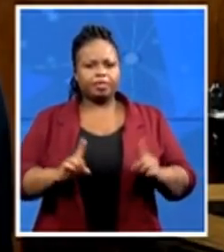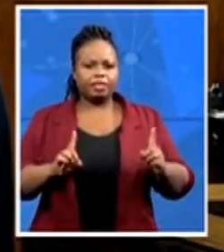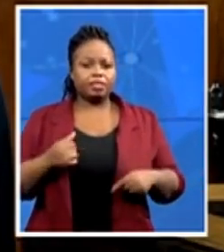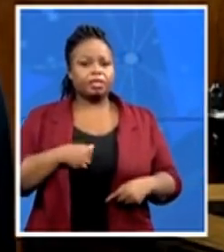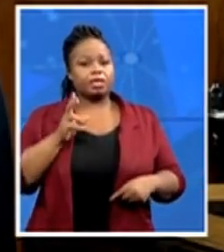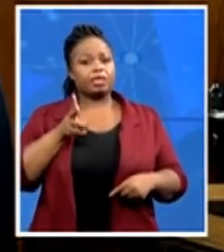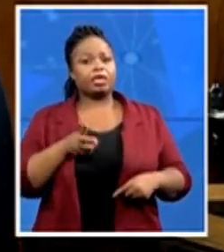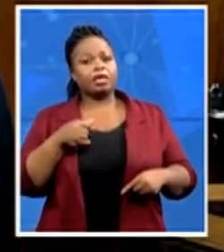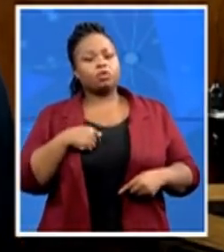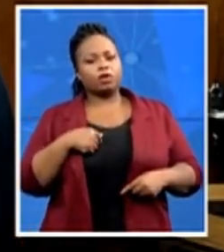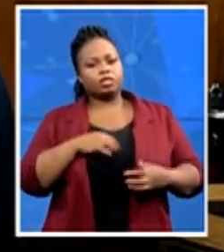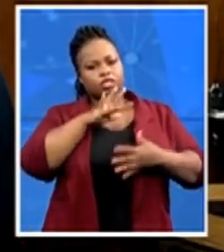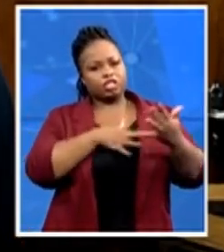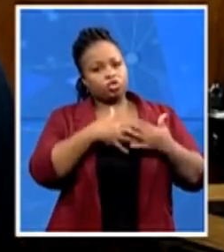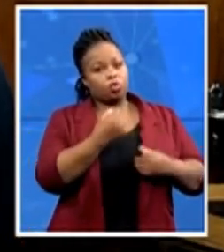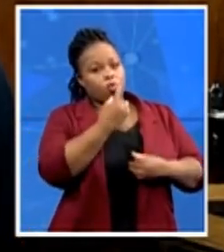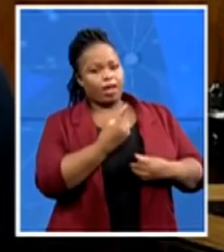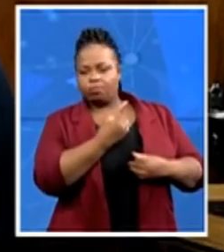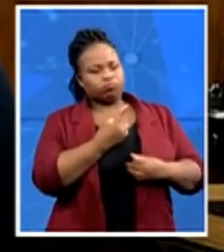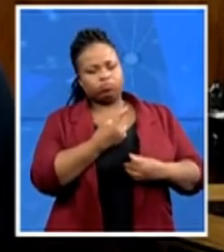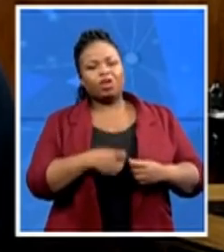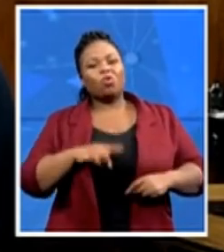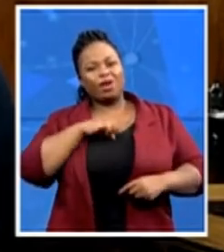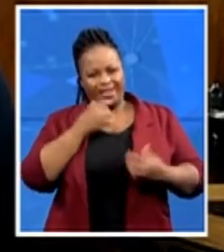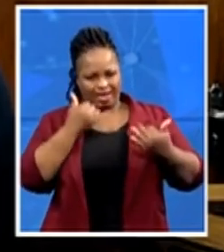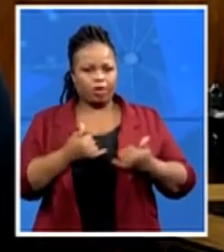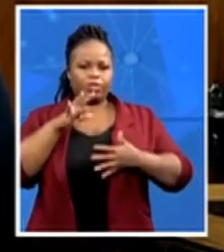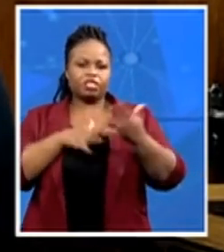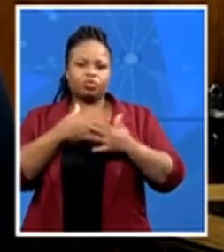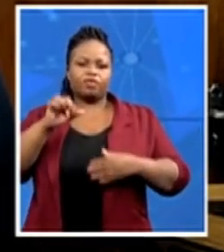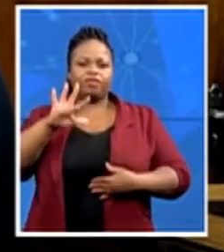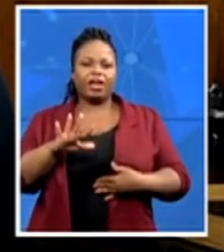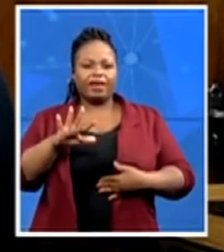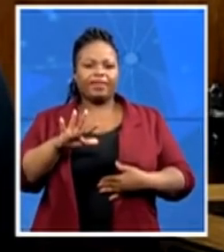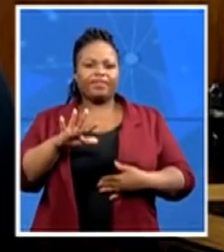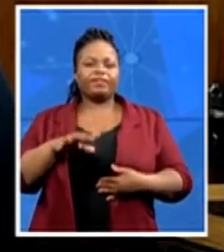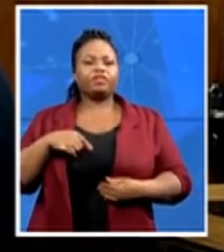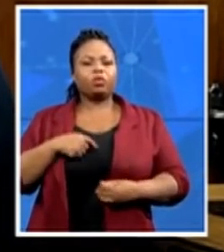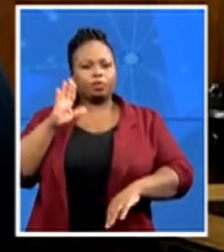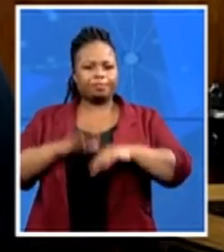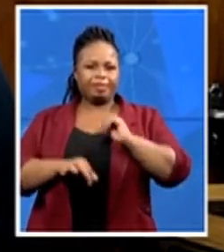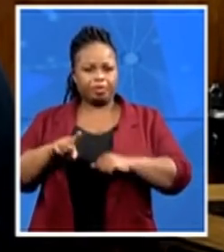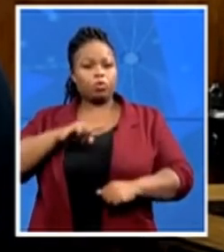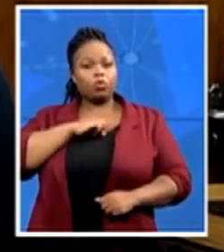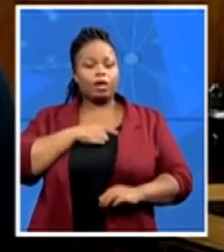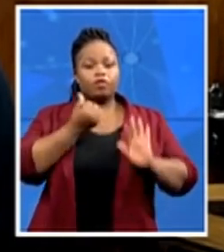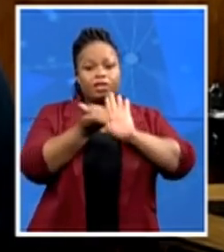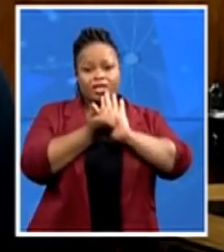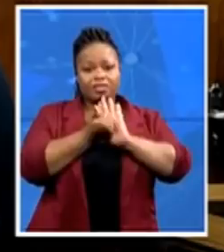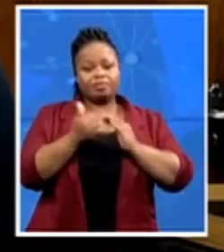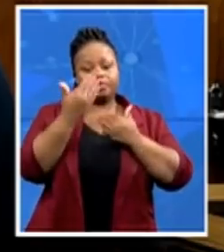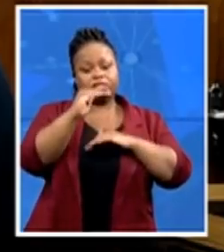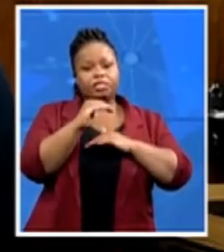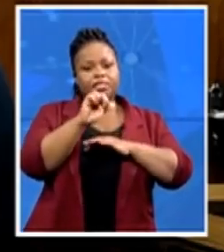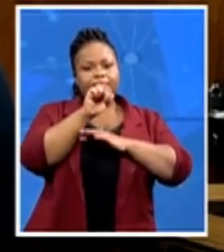5 offence. And therefore there's an extra onus on the applicant in terms of Section 6011,